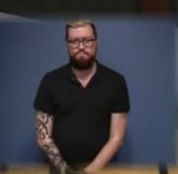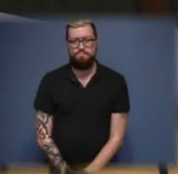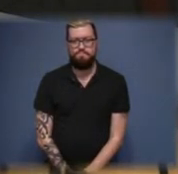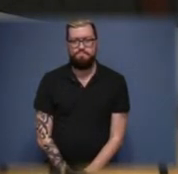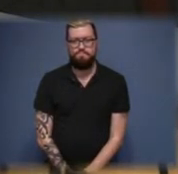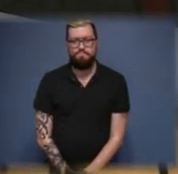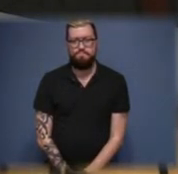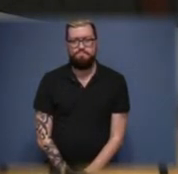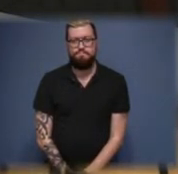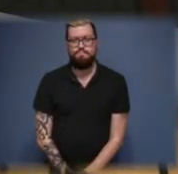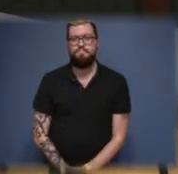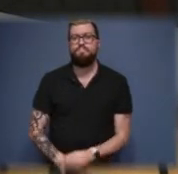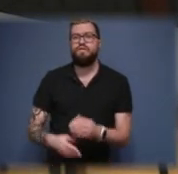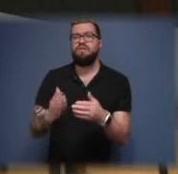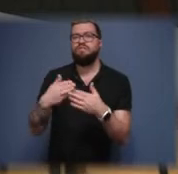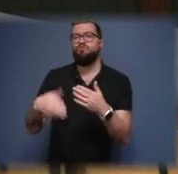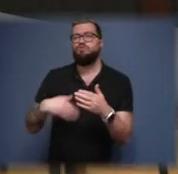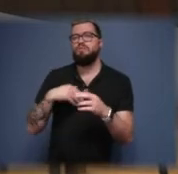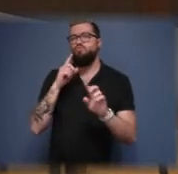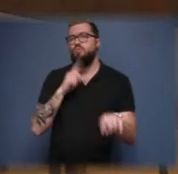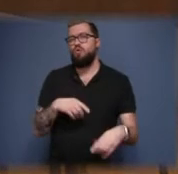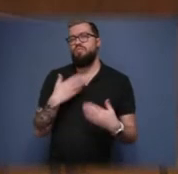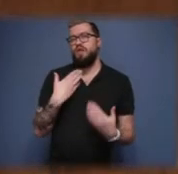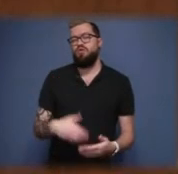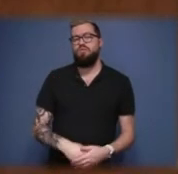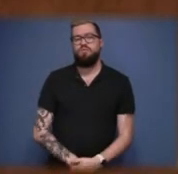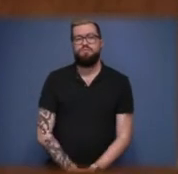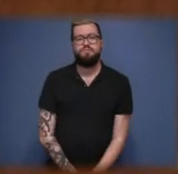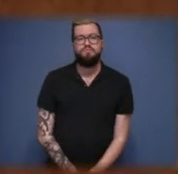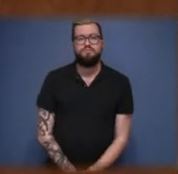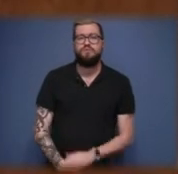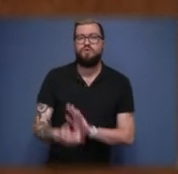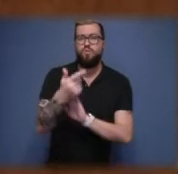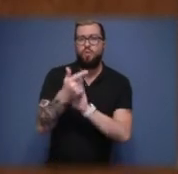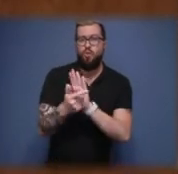Thank you. All right, that concludes my report. Thank you. Thank you. Solicitor's report.